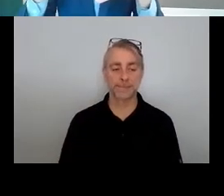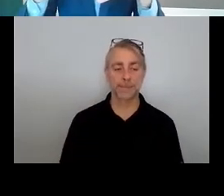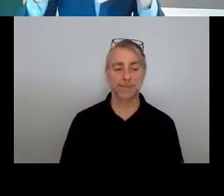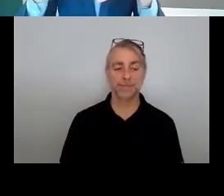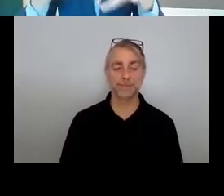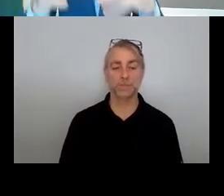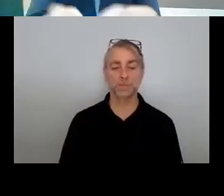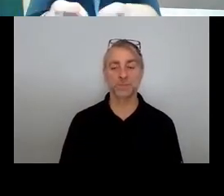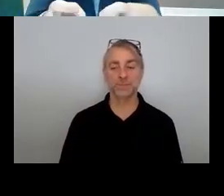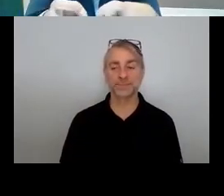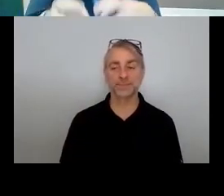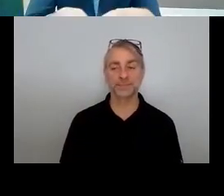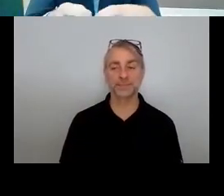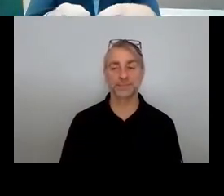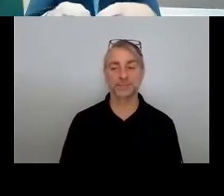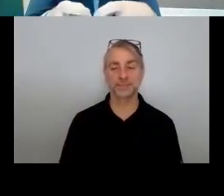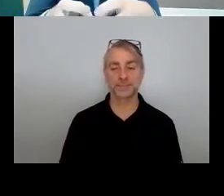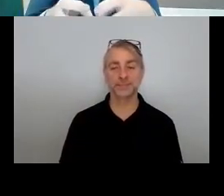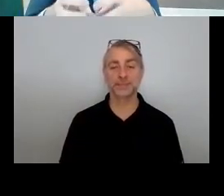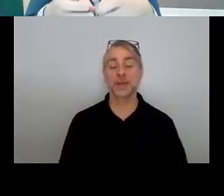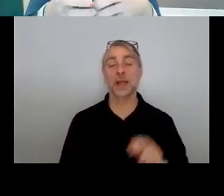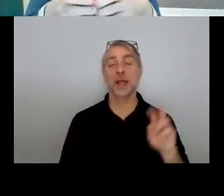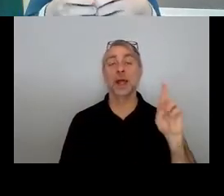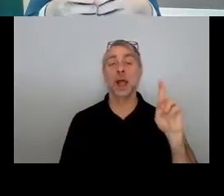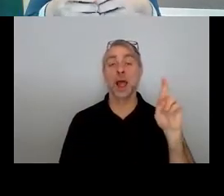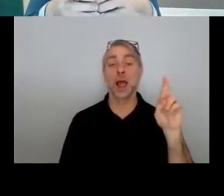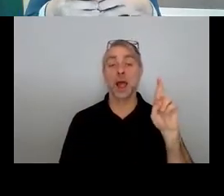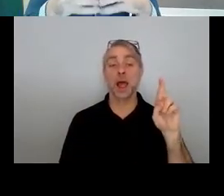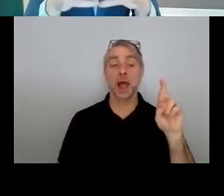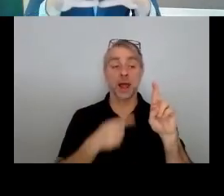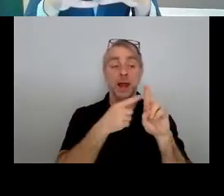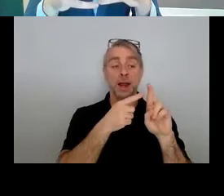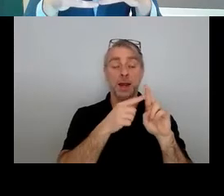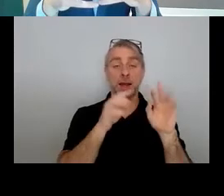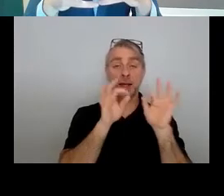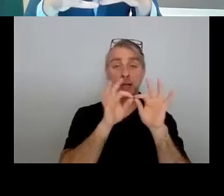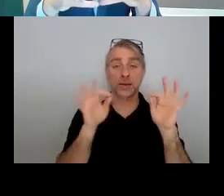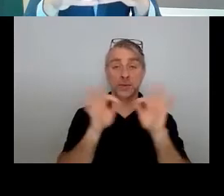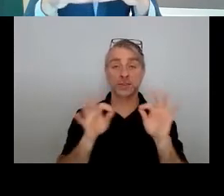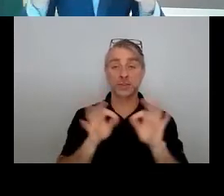In the R language,